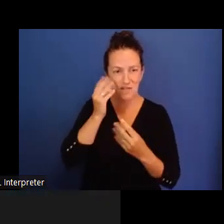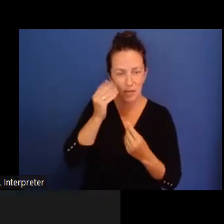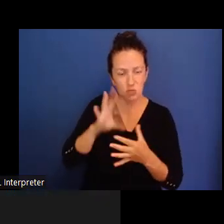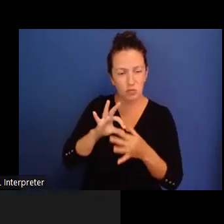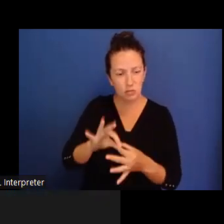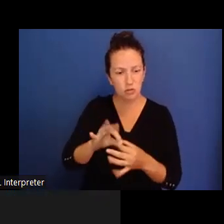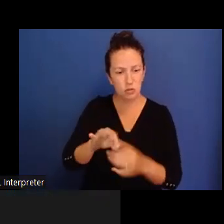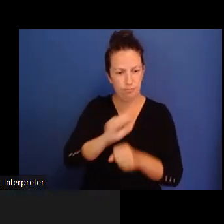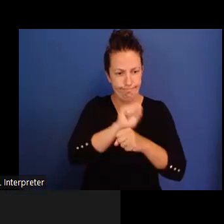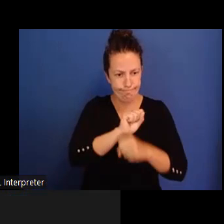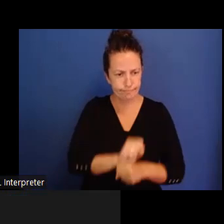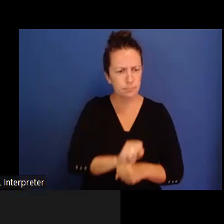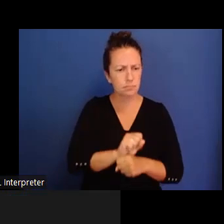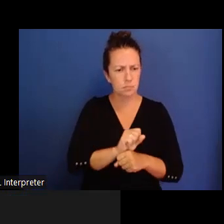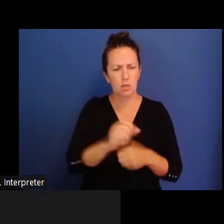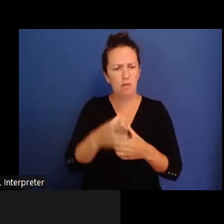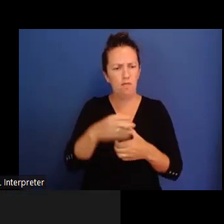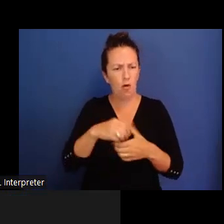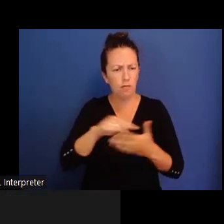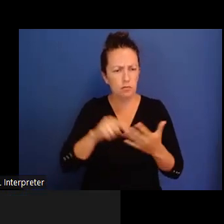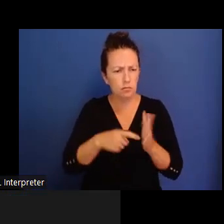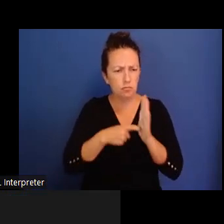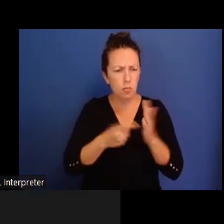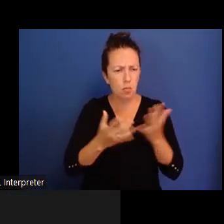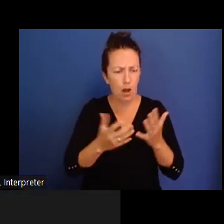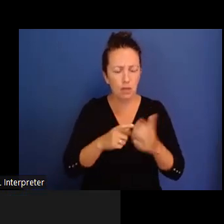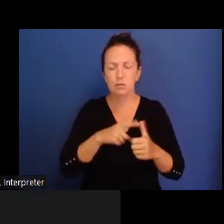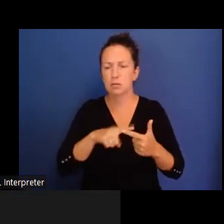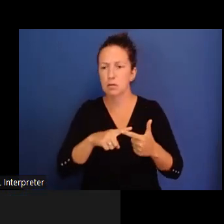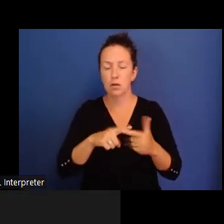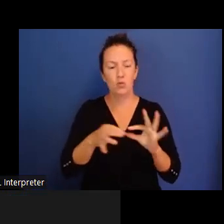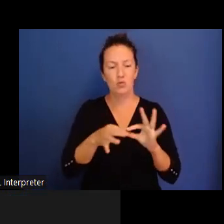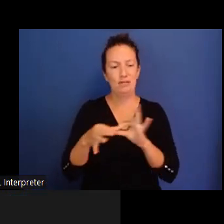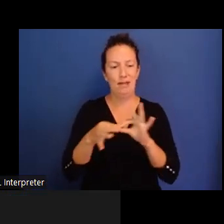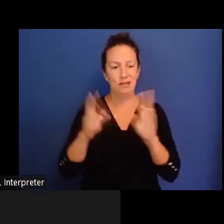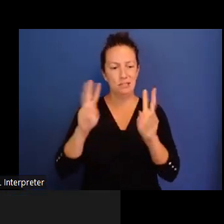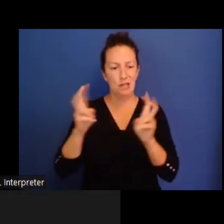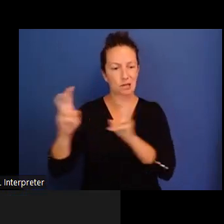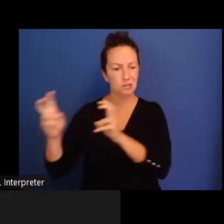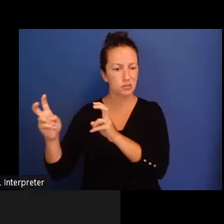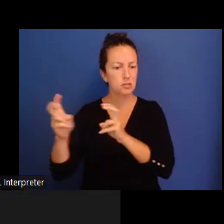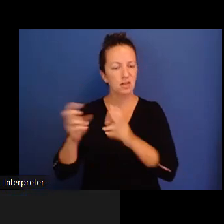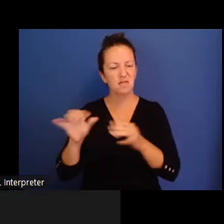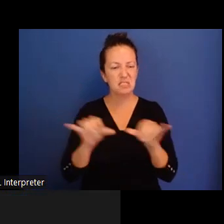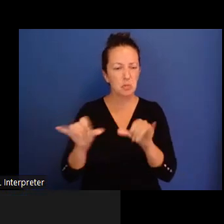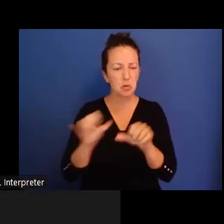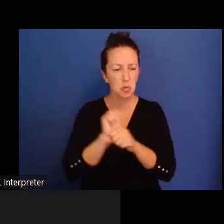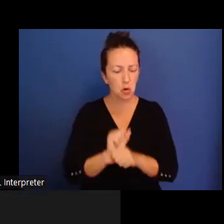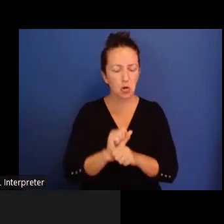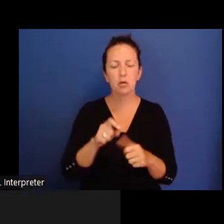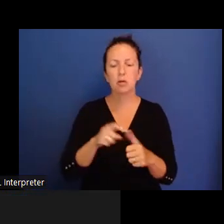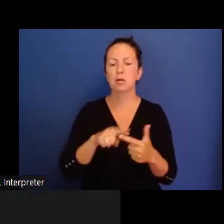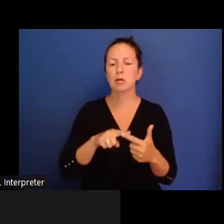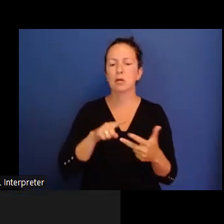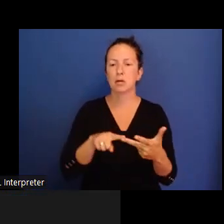of reflect related titles. It also talks about